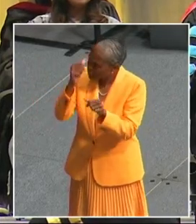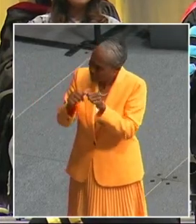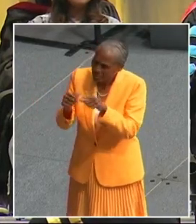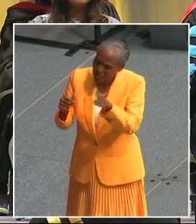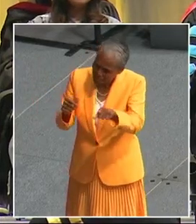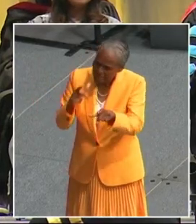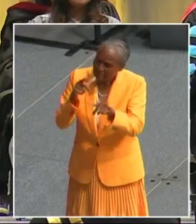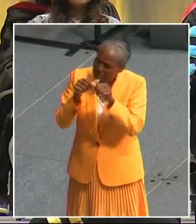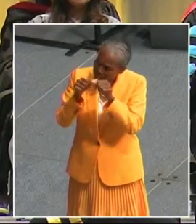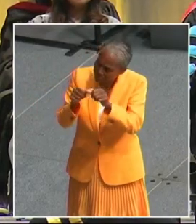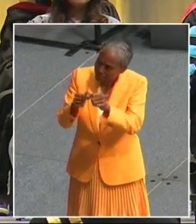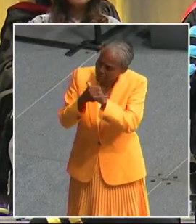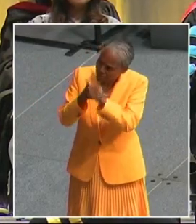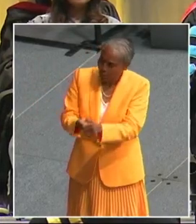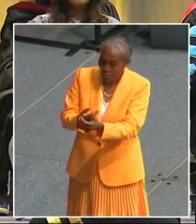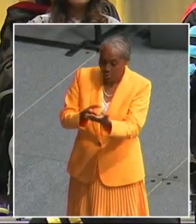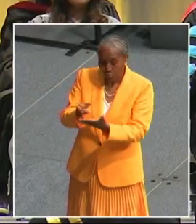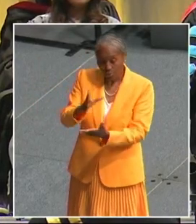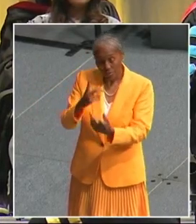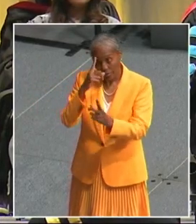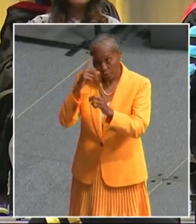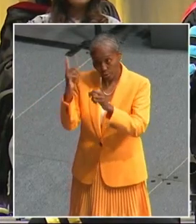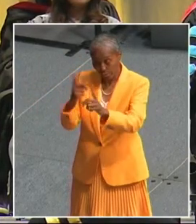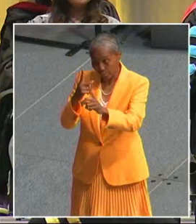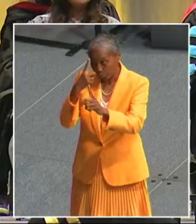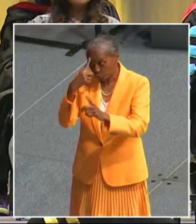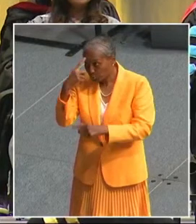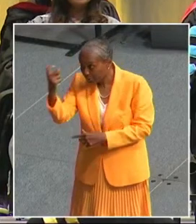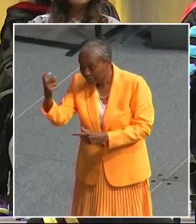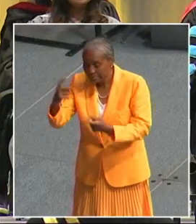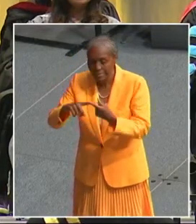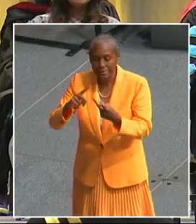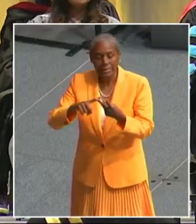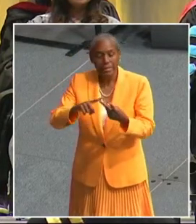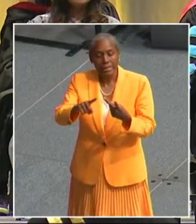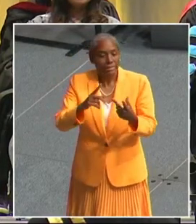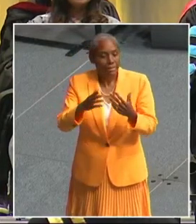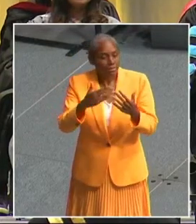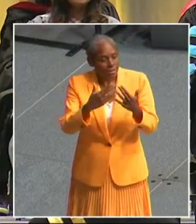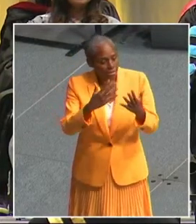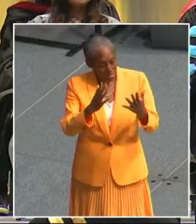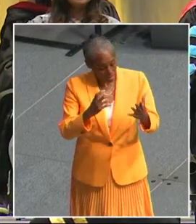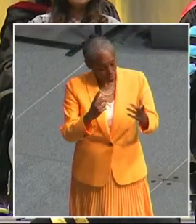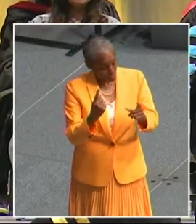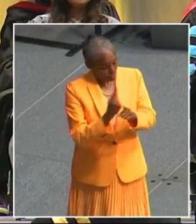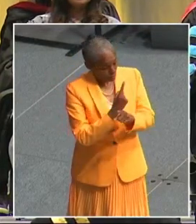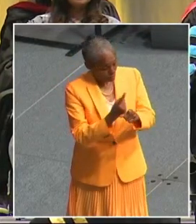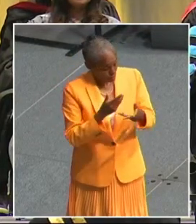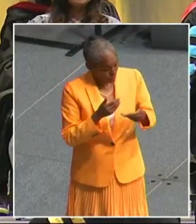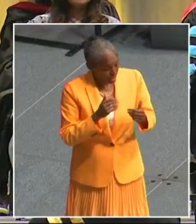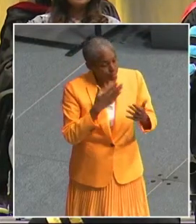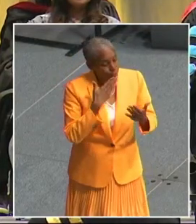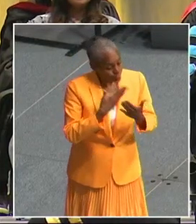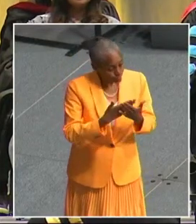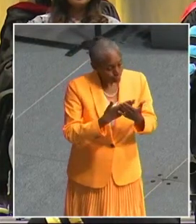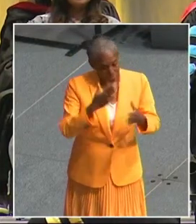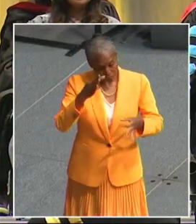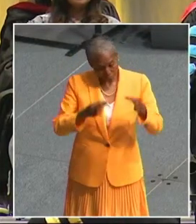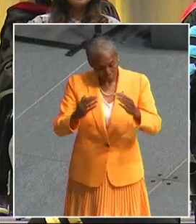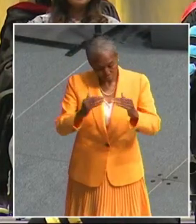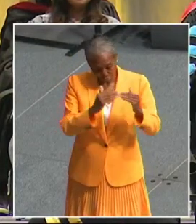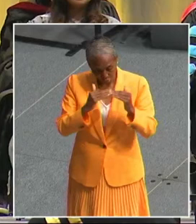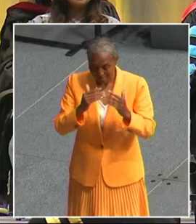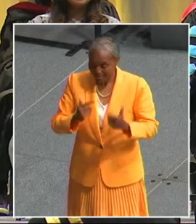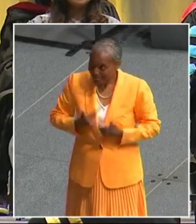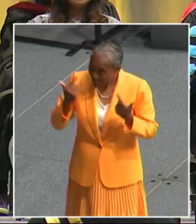stay true to their dreams, to discern what is right, good, and just, and